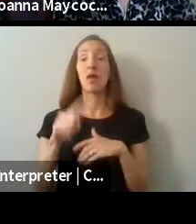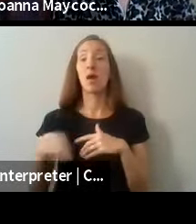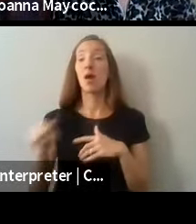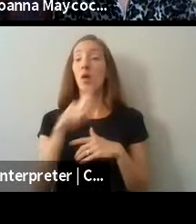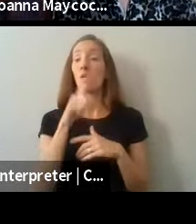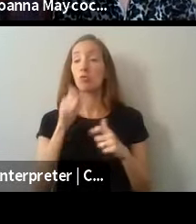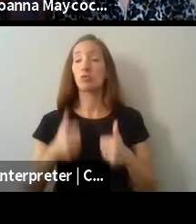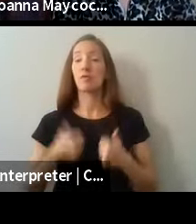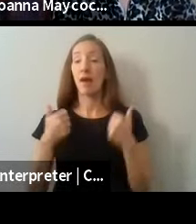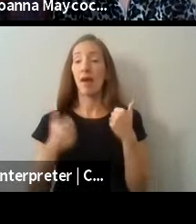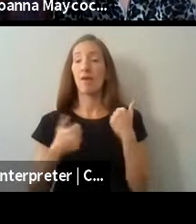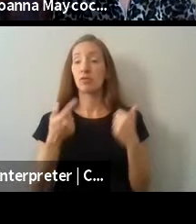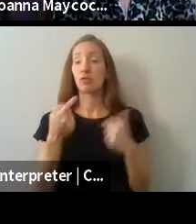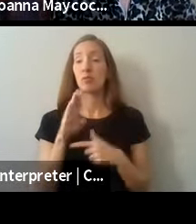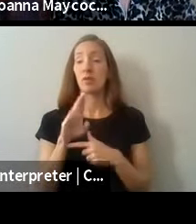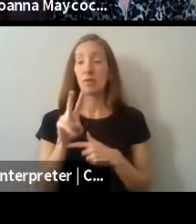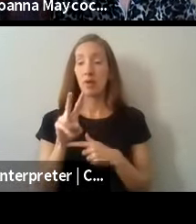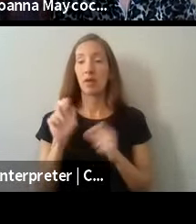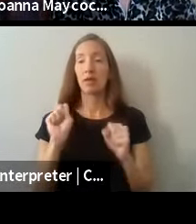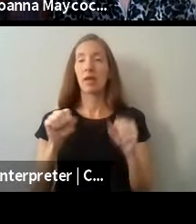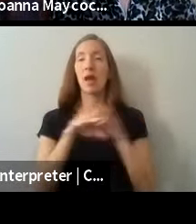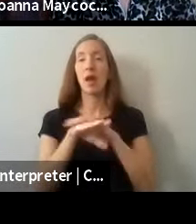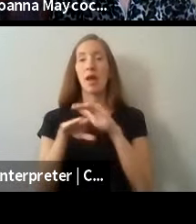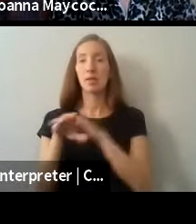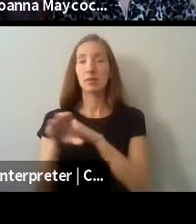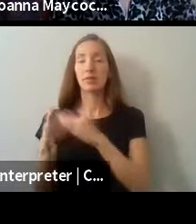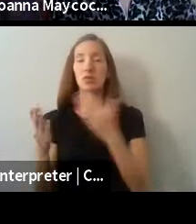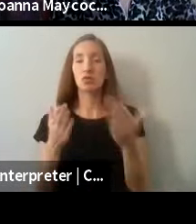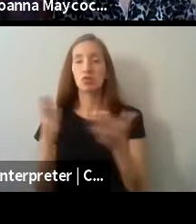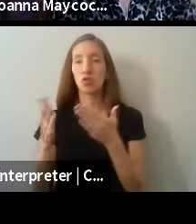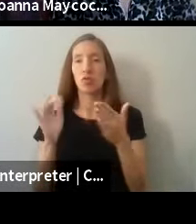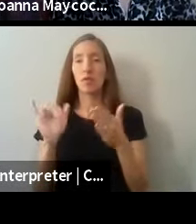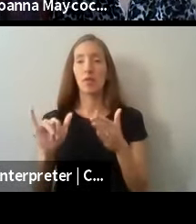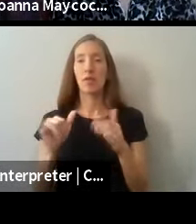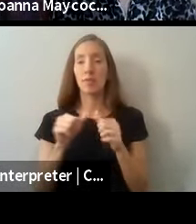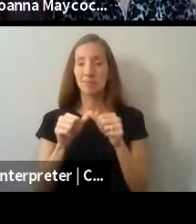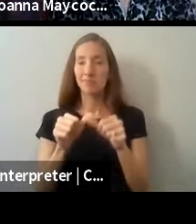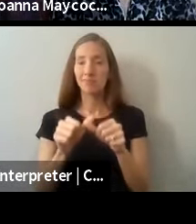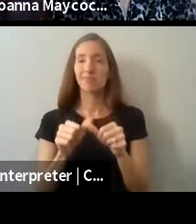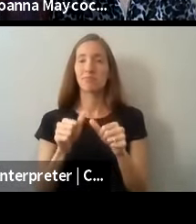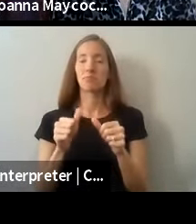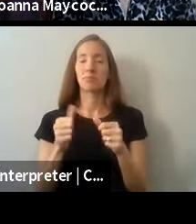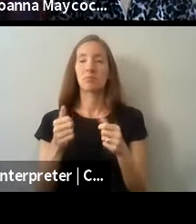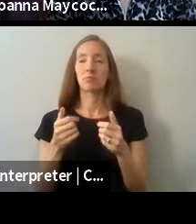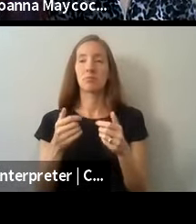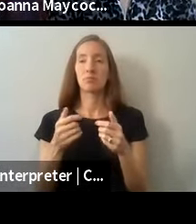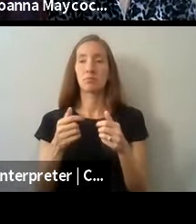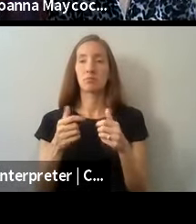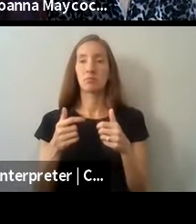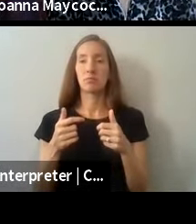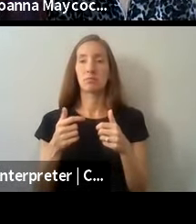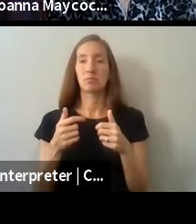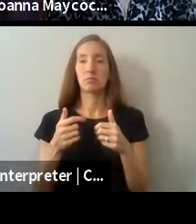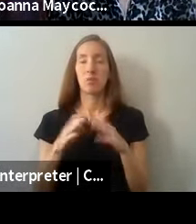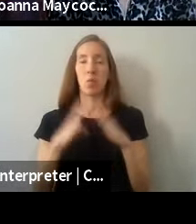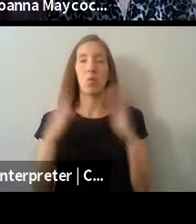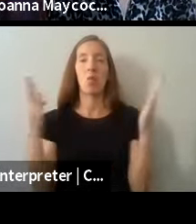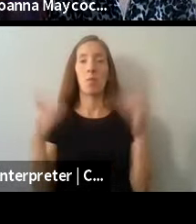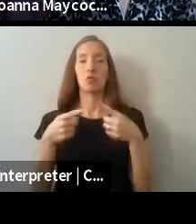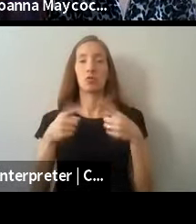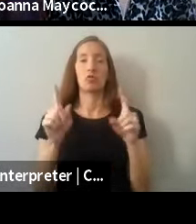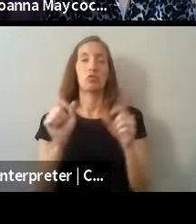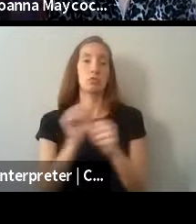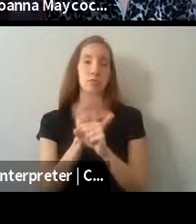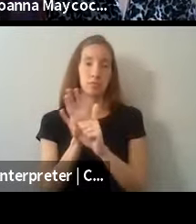access services that are maintained as essential during COVID-19 lockdowns. And that